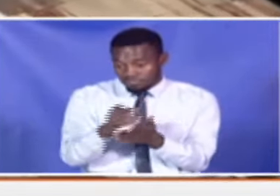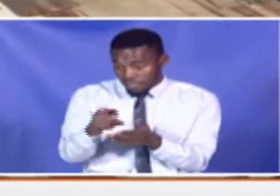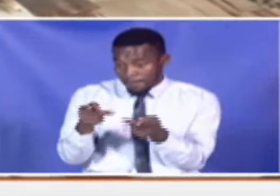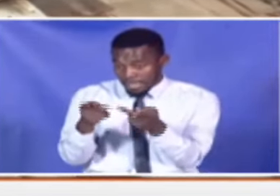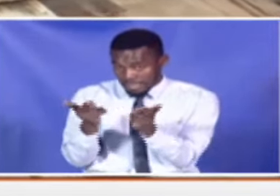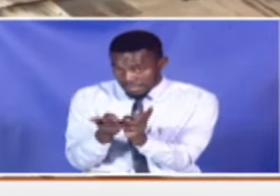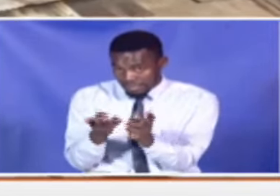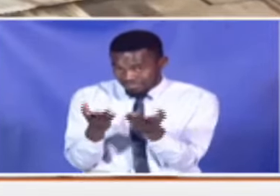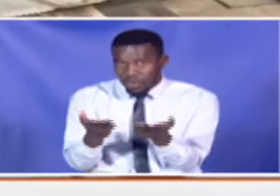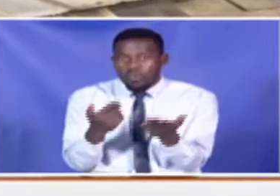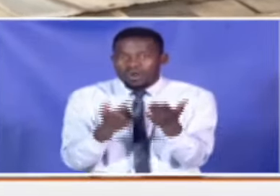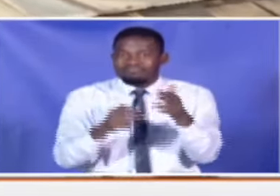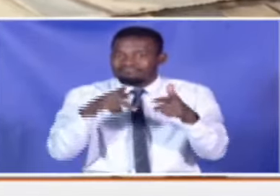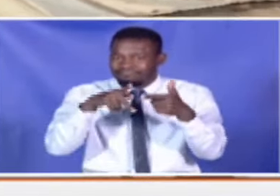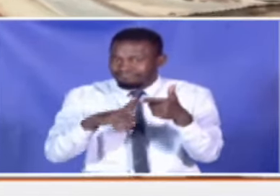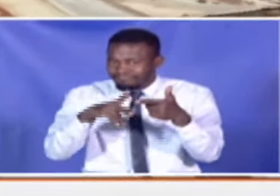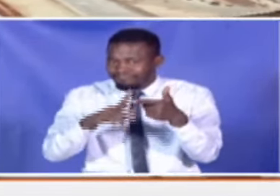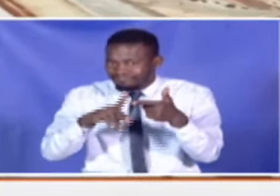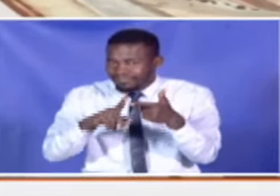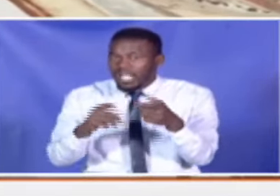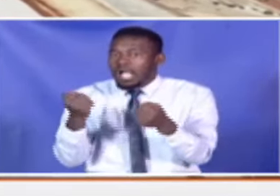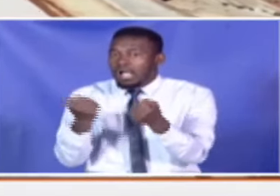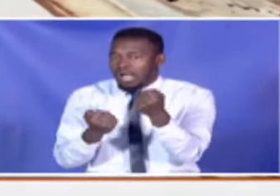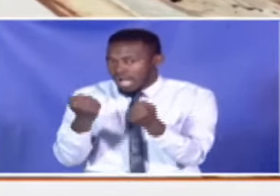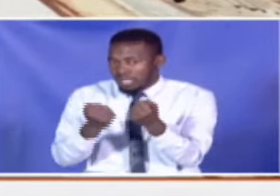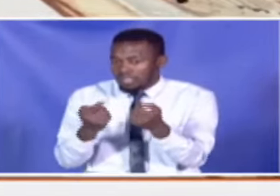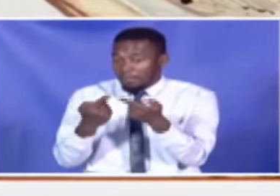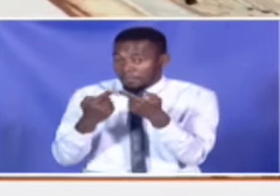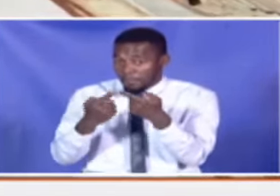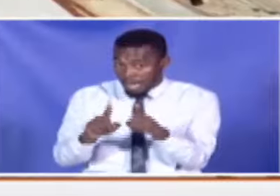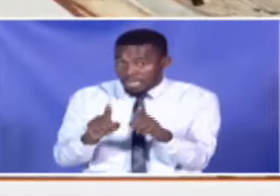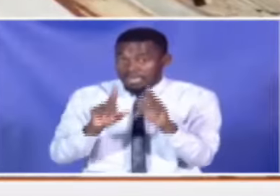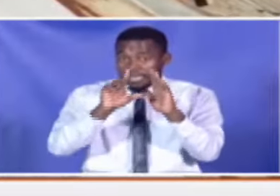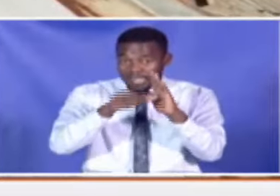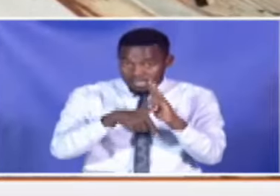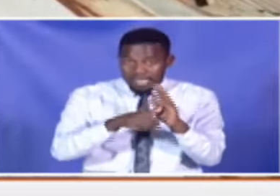garage and the car that trespassed the premise caused